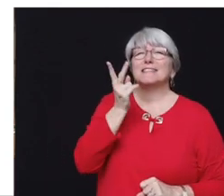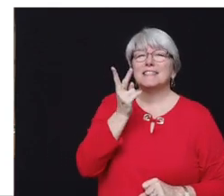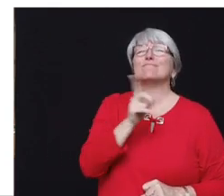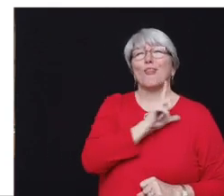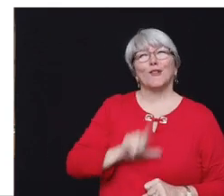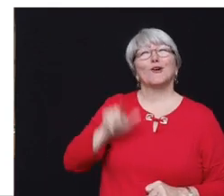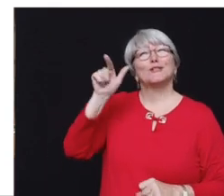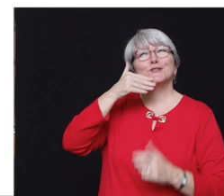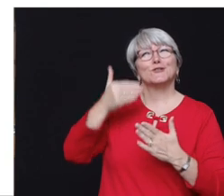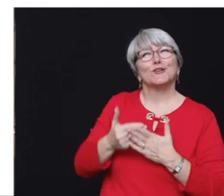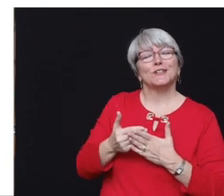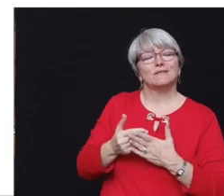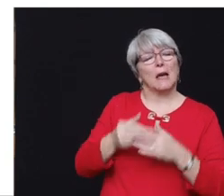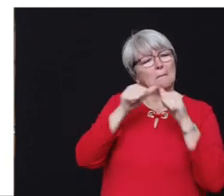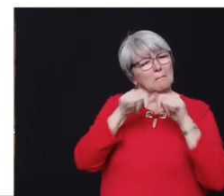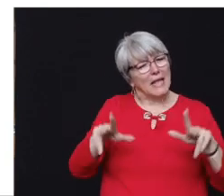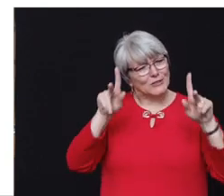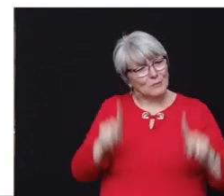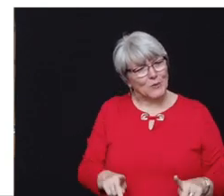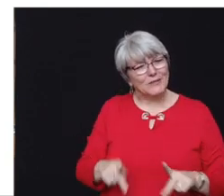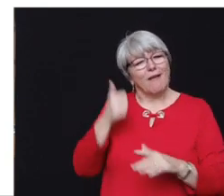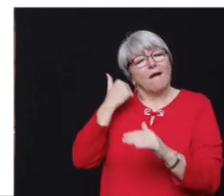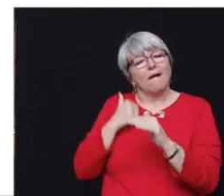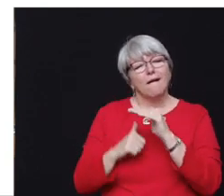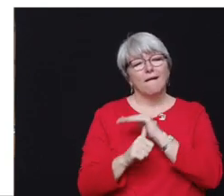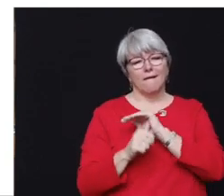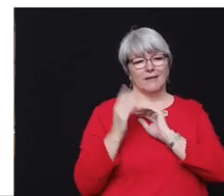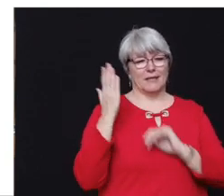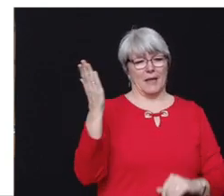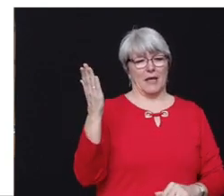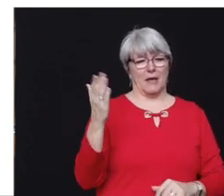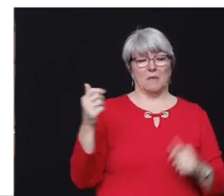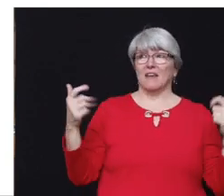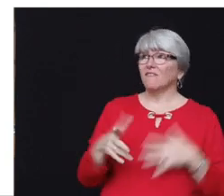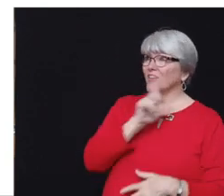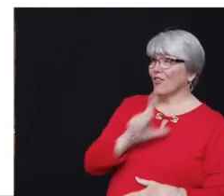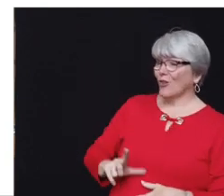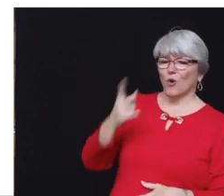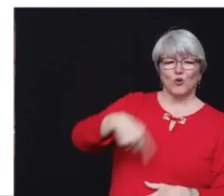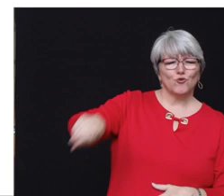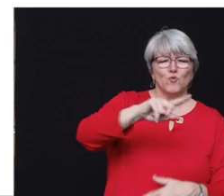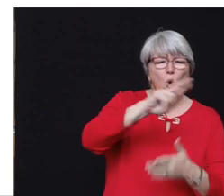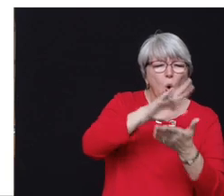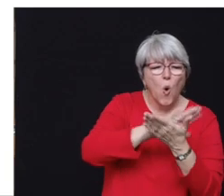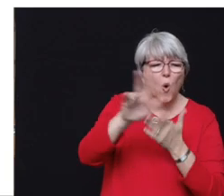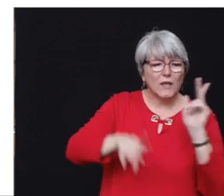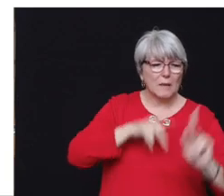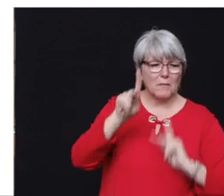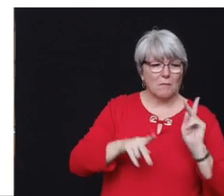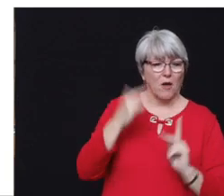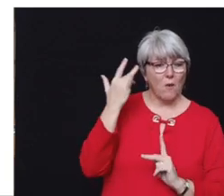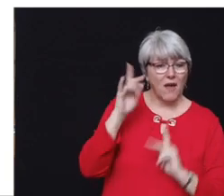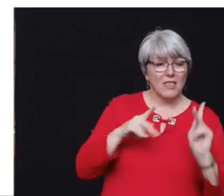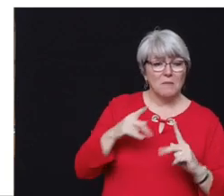good. Blessed is the one who takes refuge in Him. Fear the Lord, you, His holy people, for those